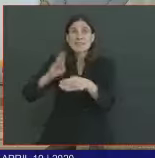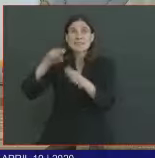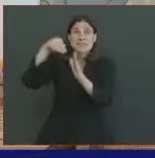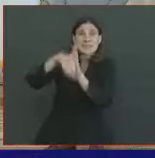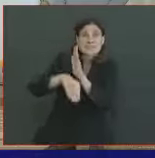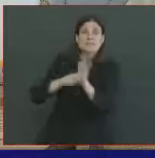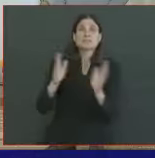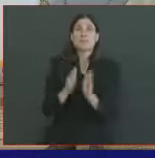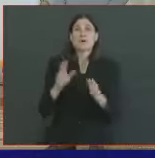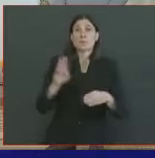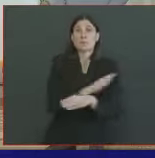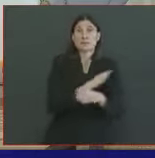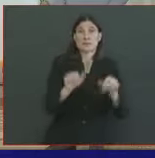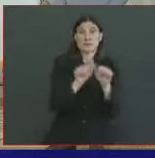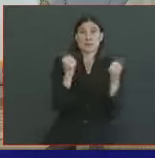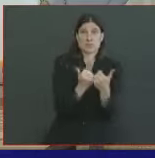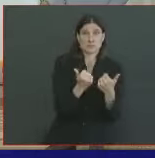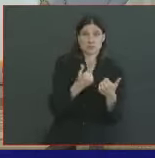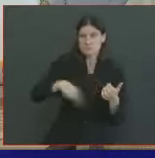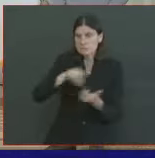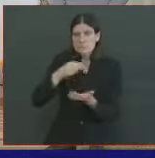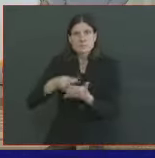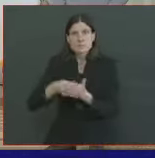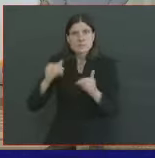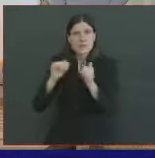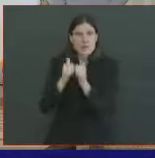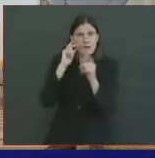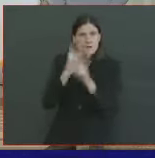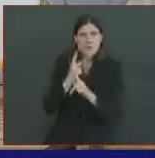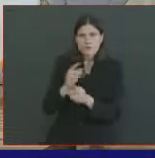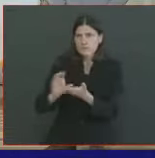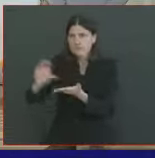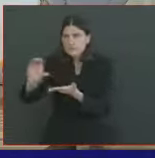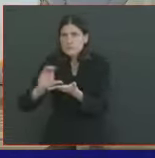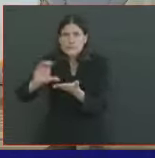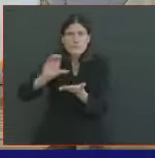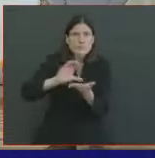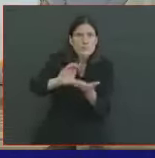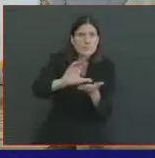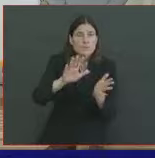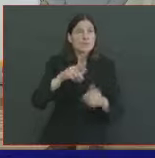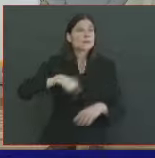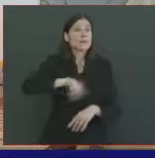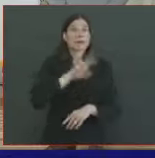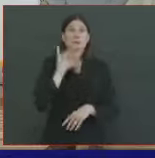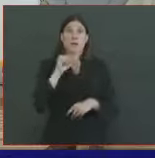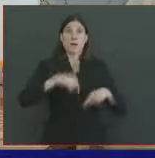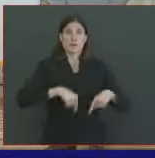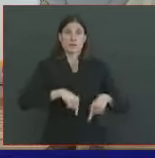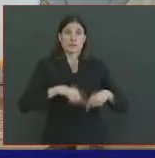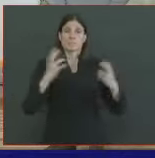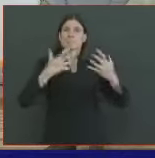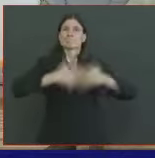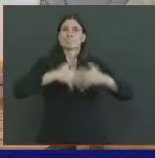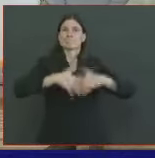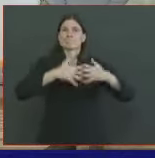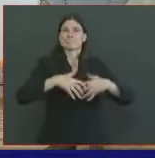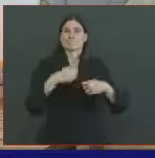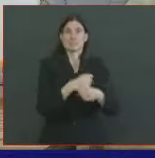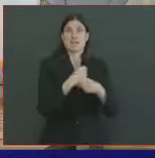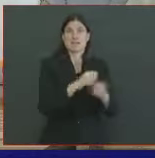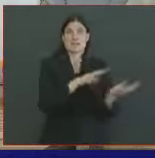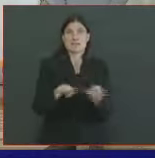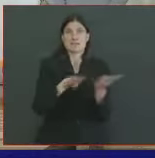Island Manufacturers Association, so we're trying to keep our ear to the ground. Having said that, if you're having a problem, or if you know someone who's